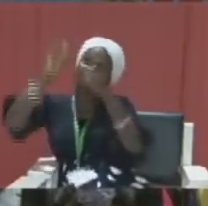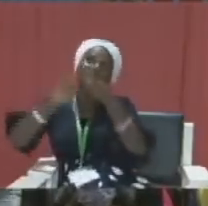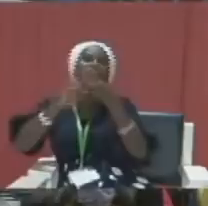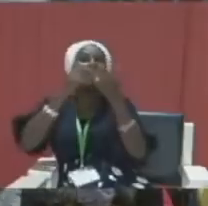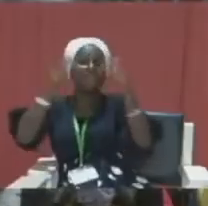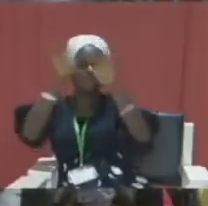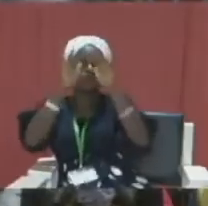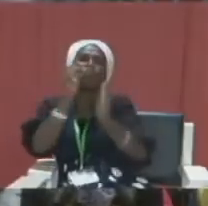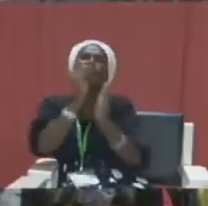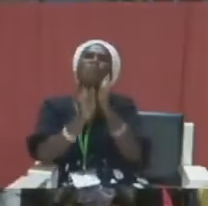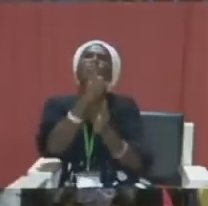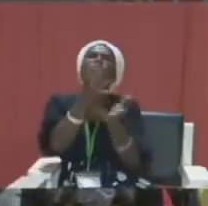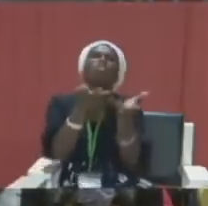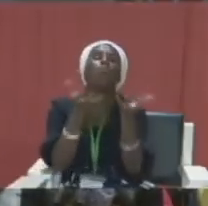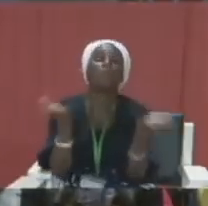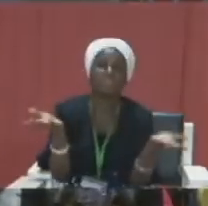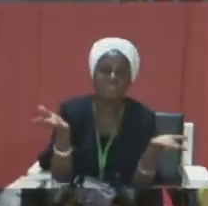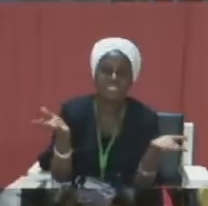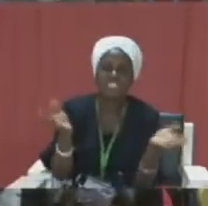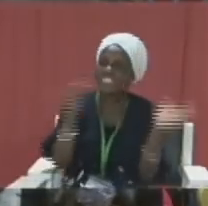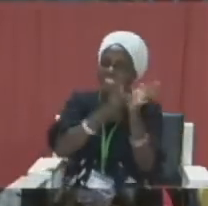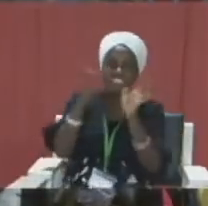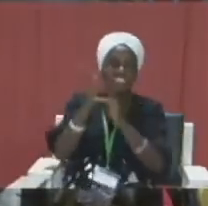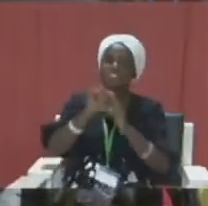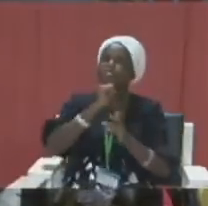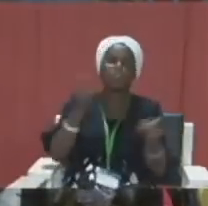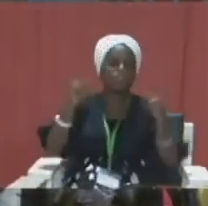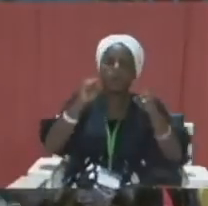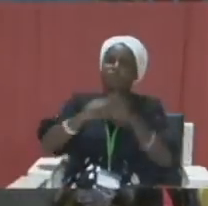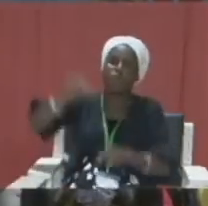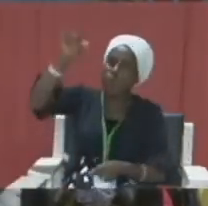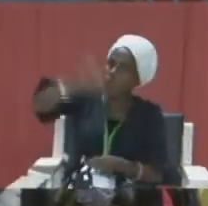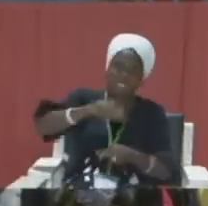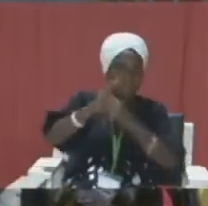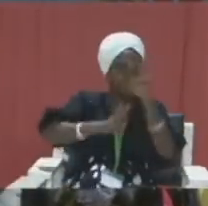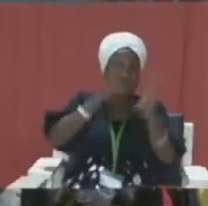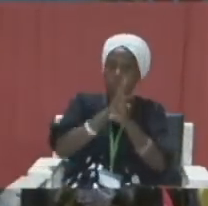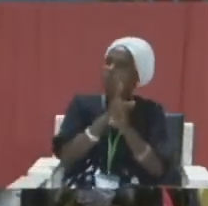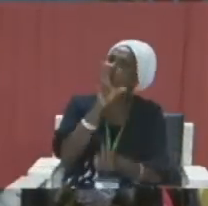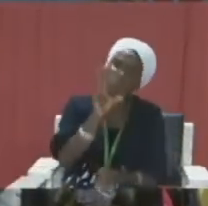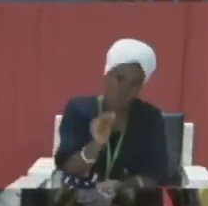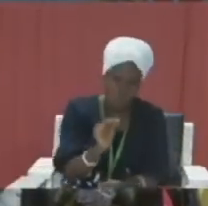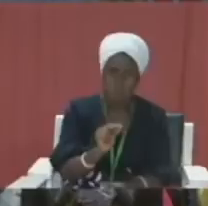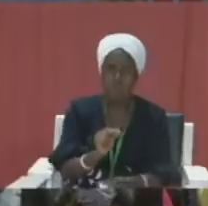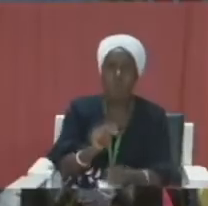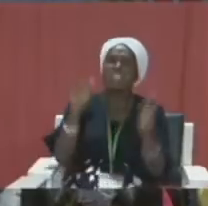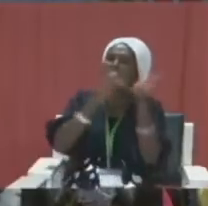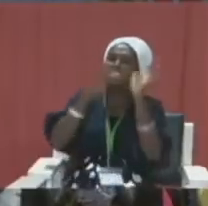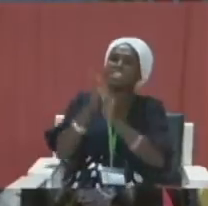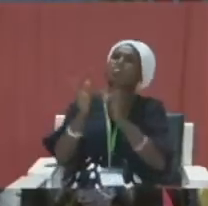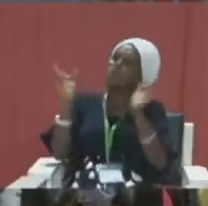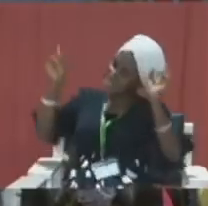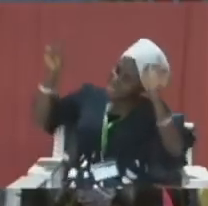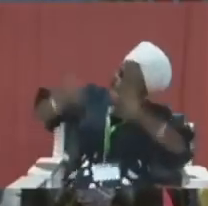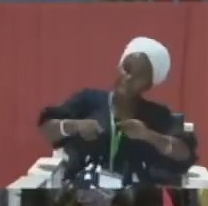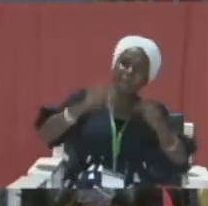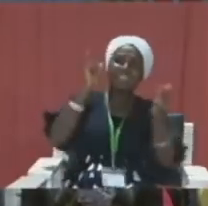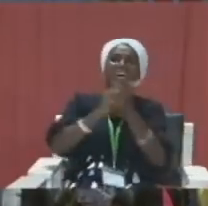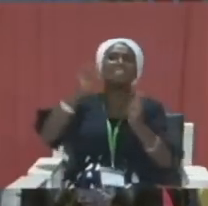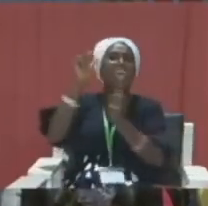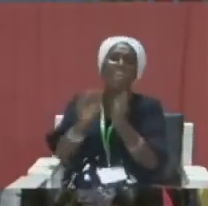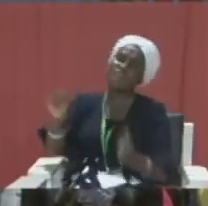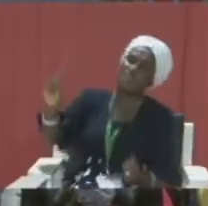Jesus did not come to condemn the world, but he came that everybody in the